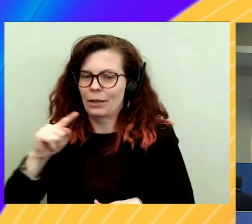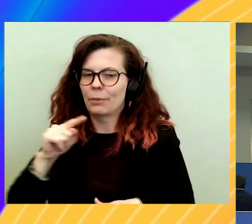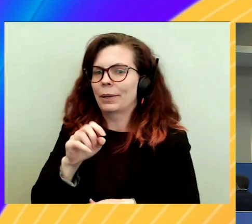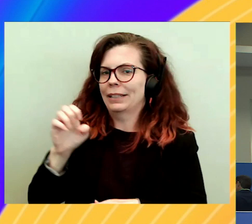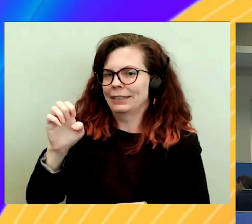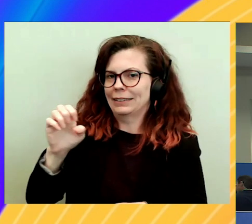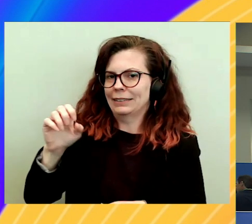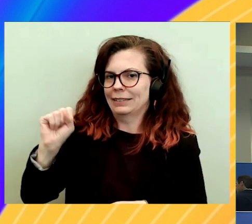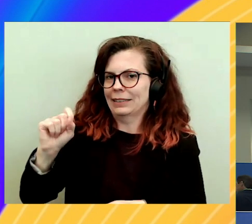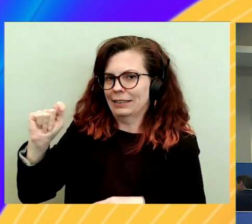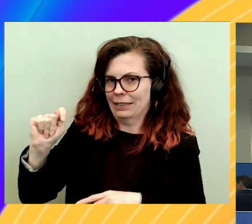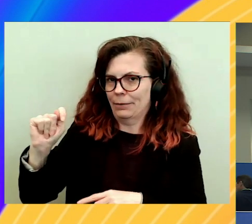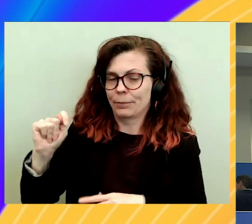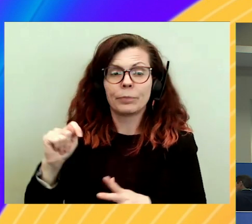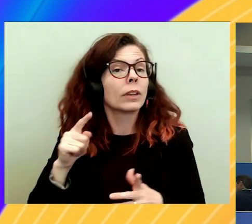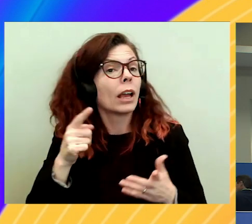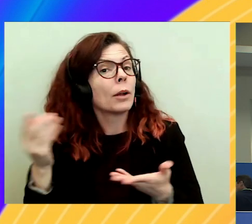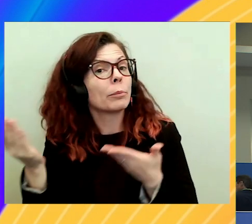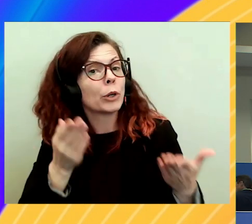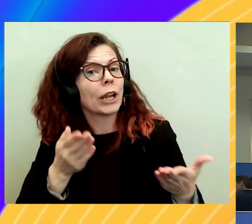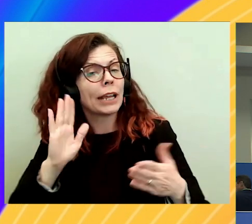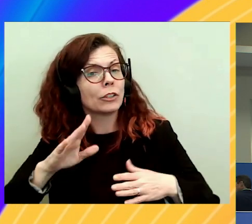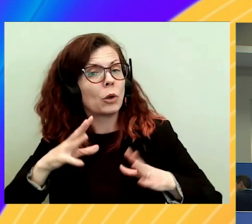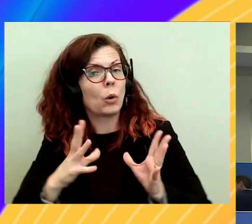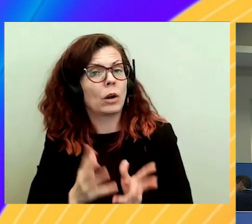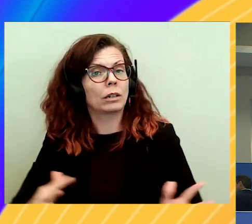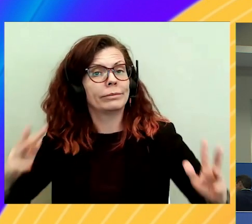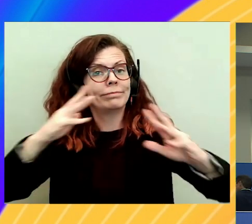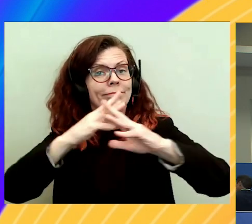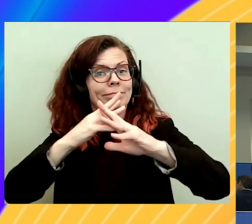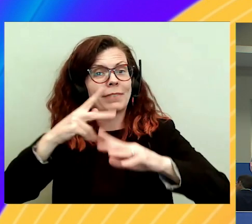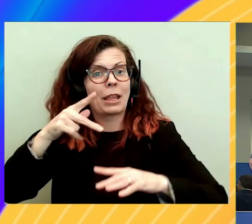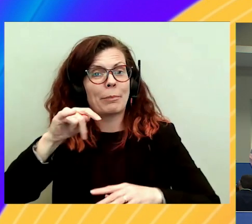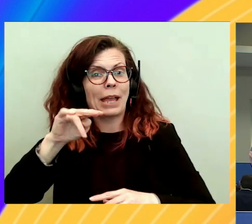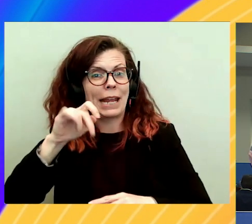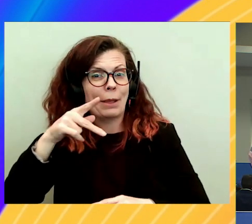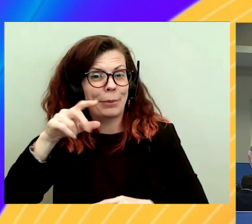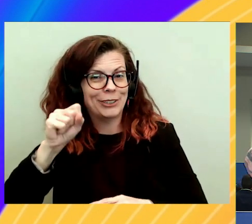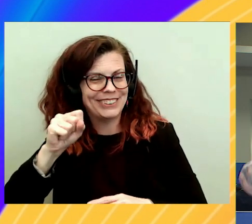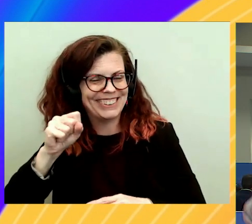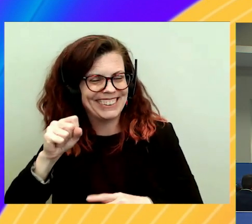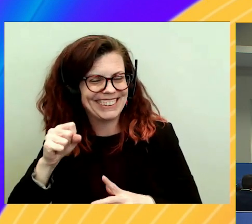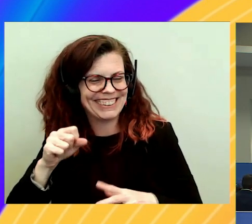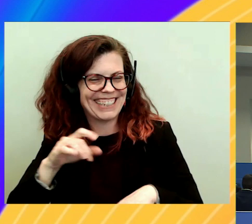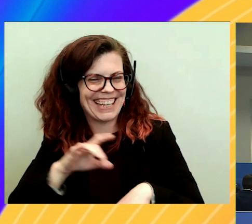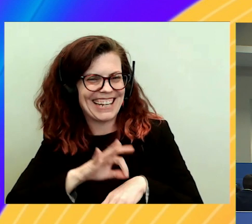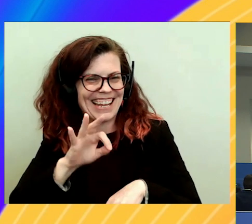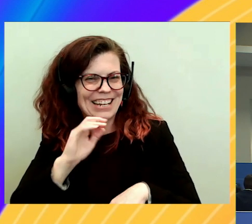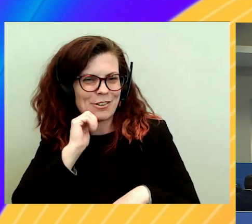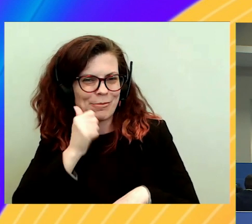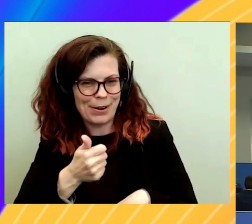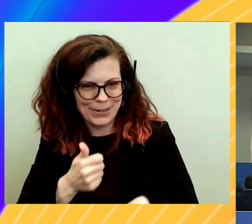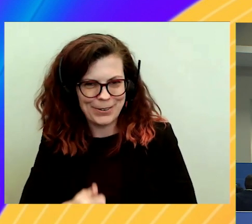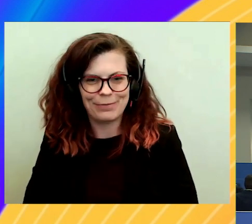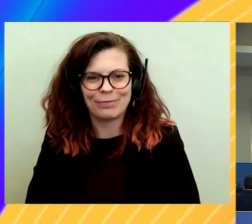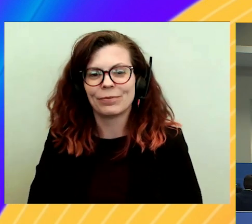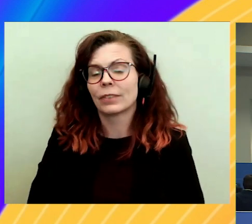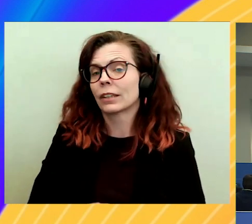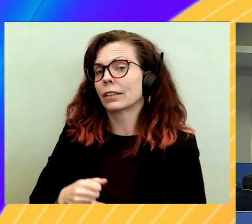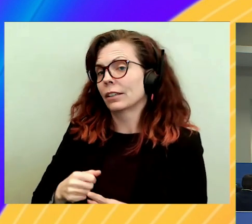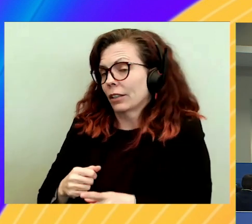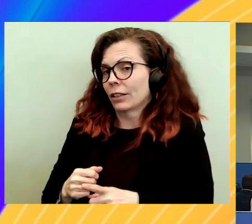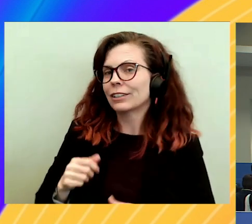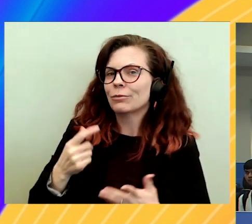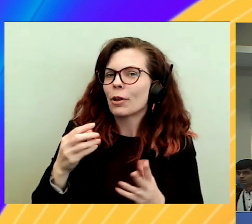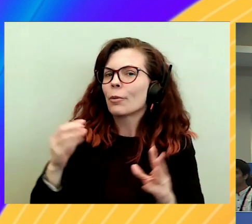Everyone bring your pineapples. 9 a.m. tomorrow. You got to hit the on button, Nick. More from AWS On